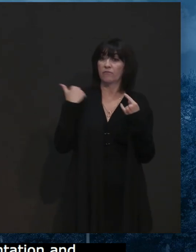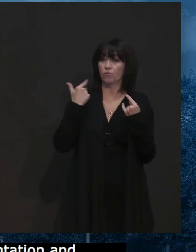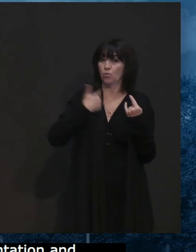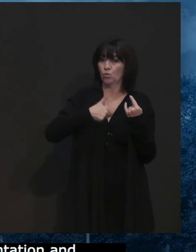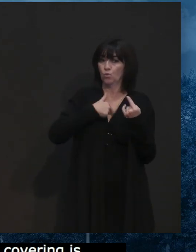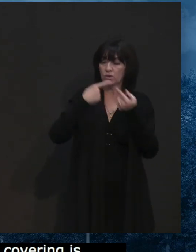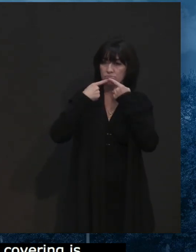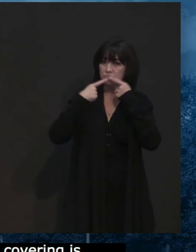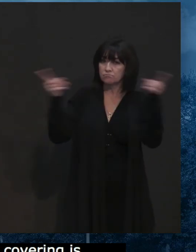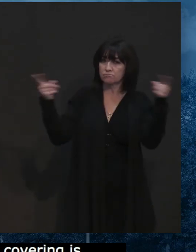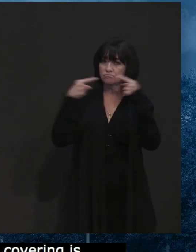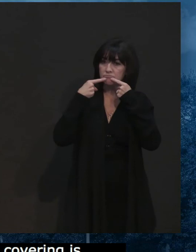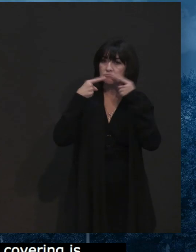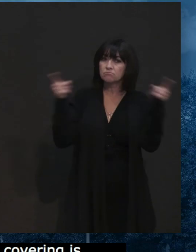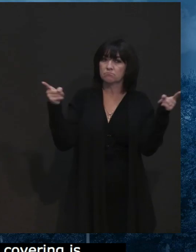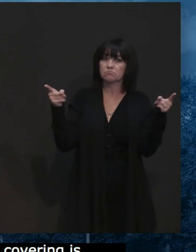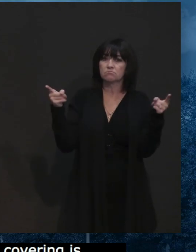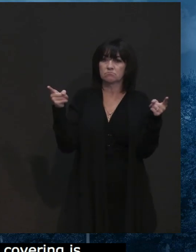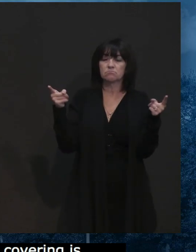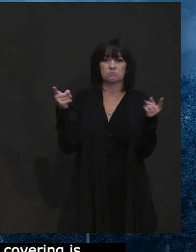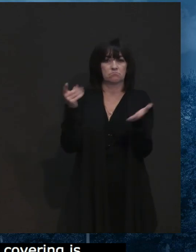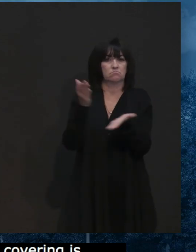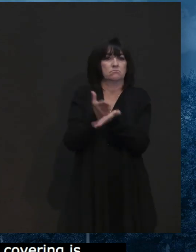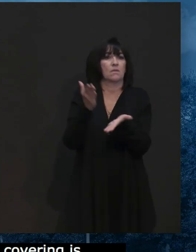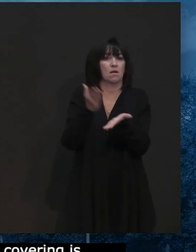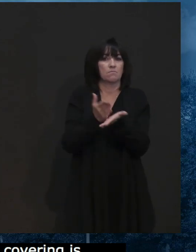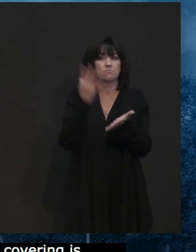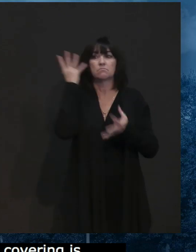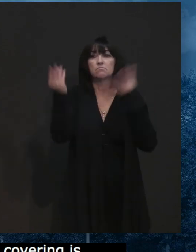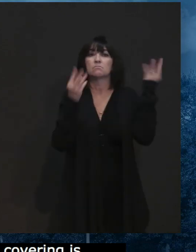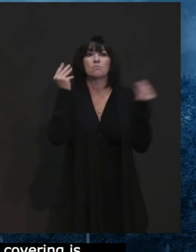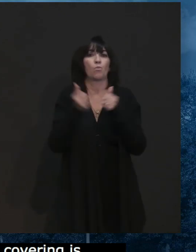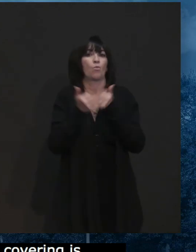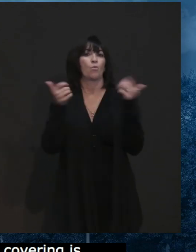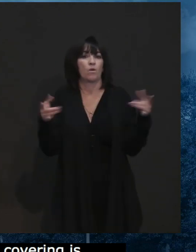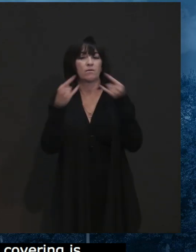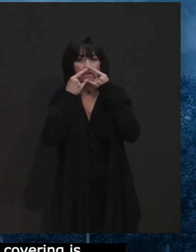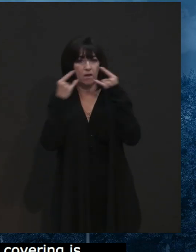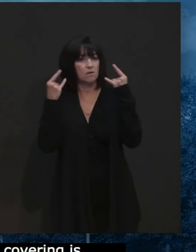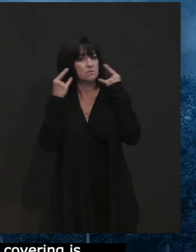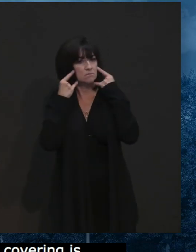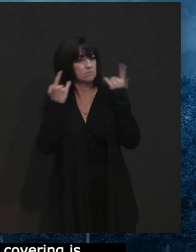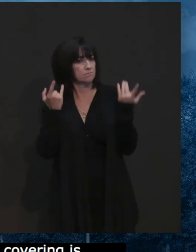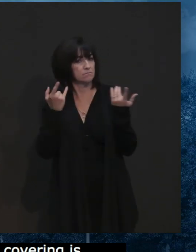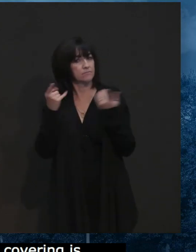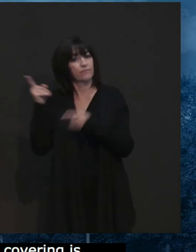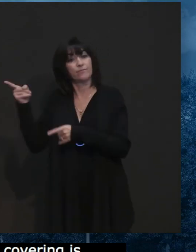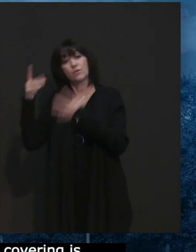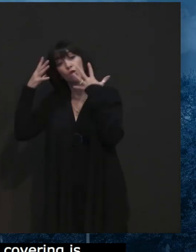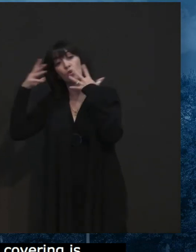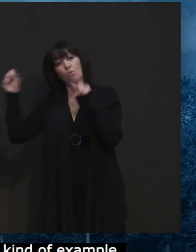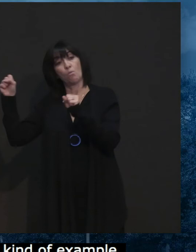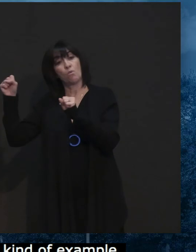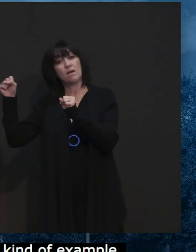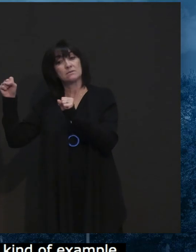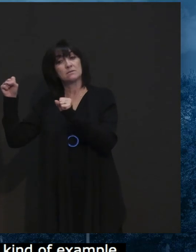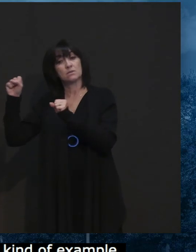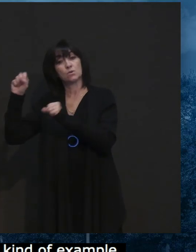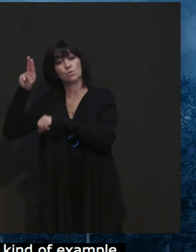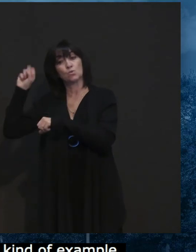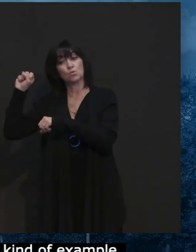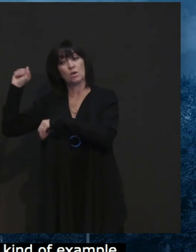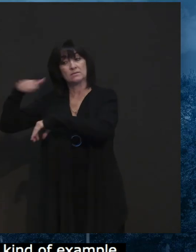to mitigation on COVID-19. Having that kind of example set by the President of the United States makes a difference, and